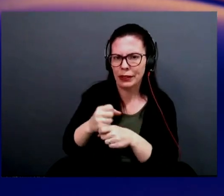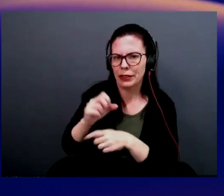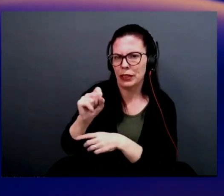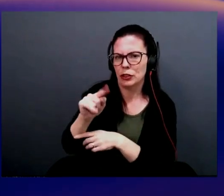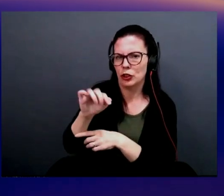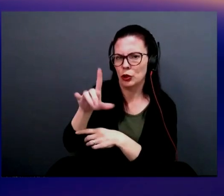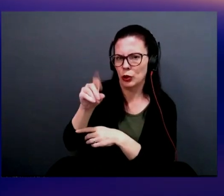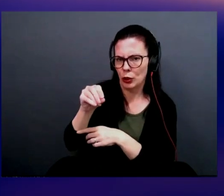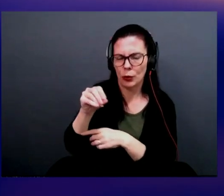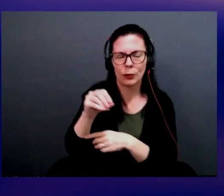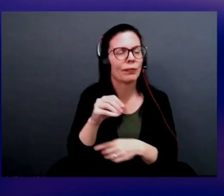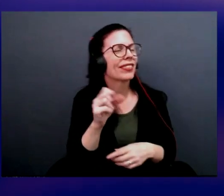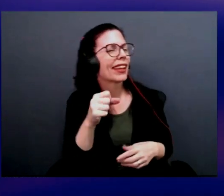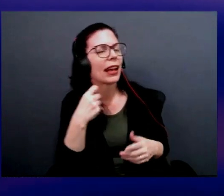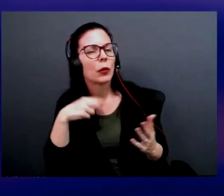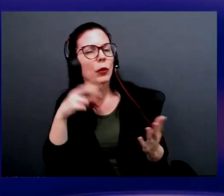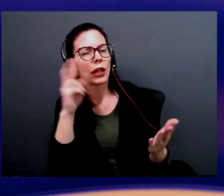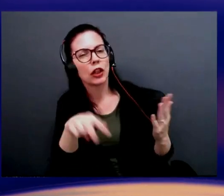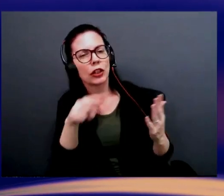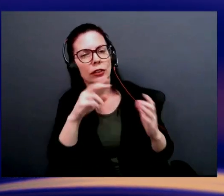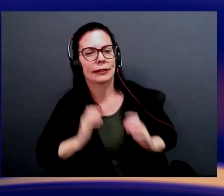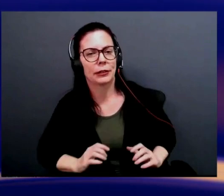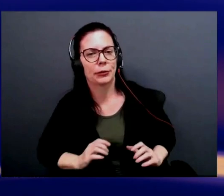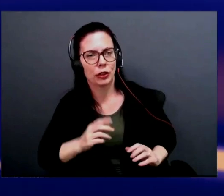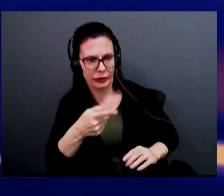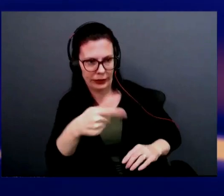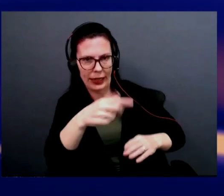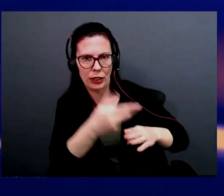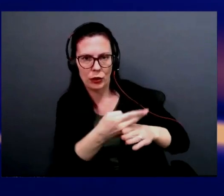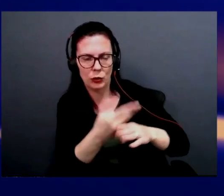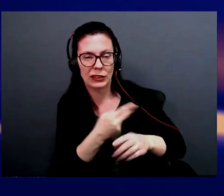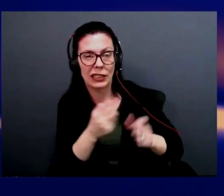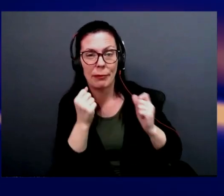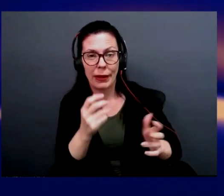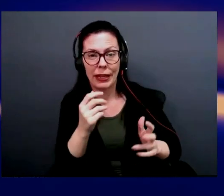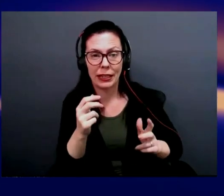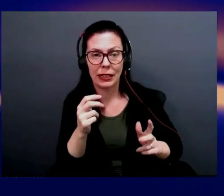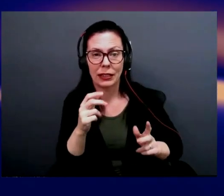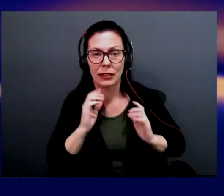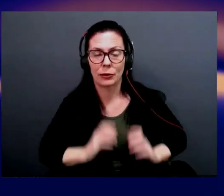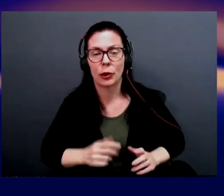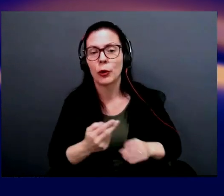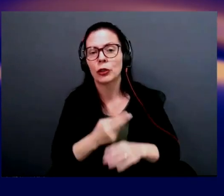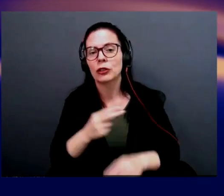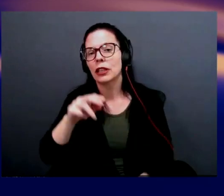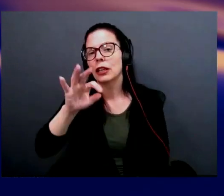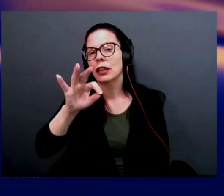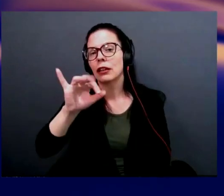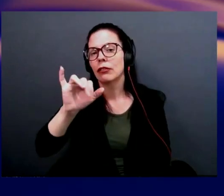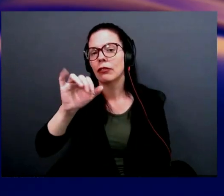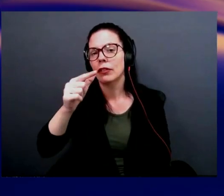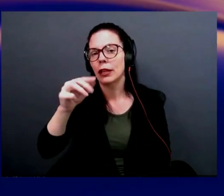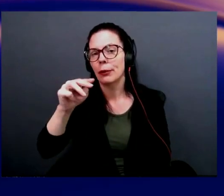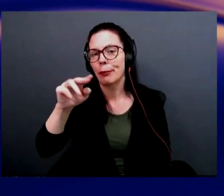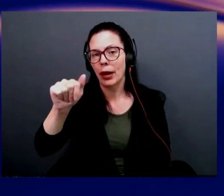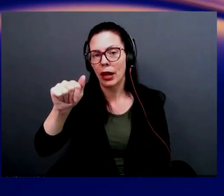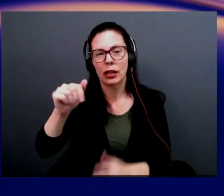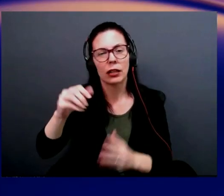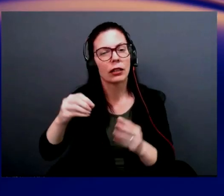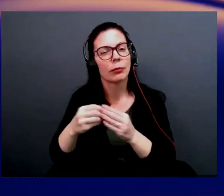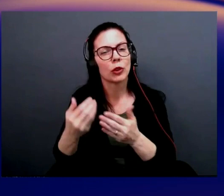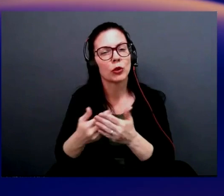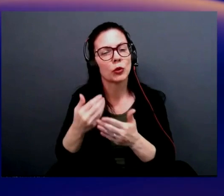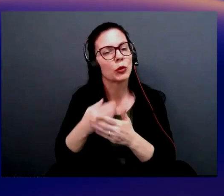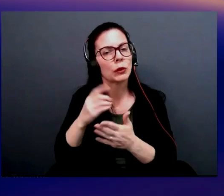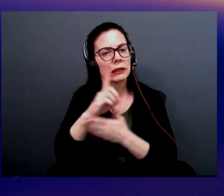kind of looked at like what our customers were using, and a lot of people were using Figma. Figma is kind of the newer design tool kind of